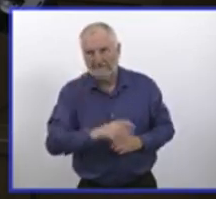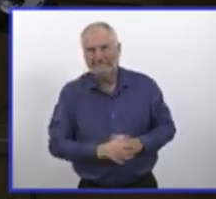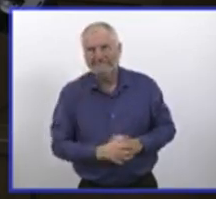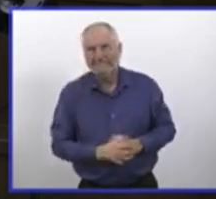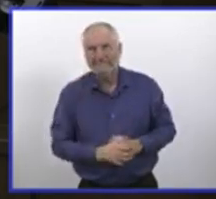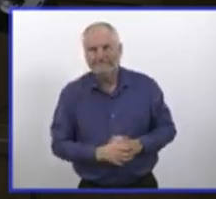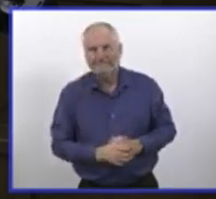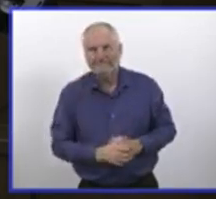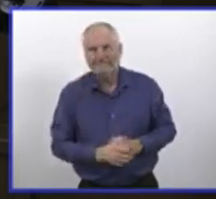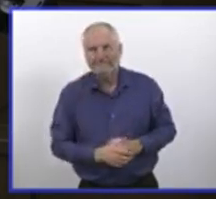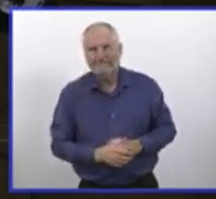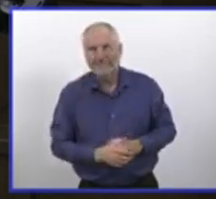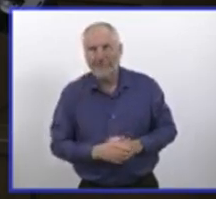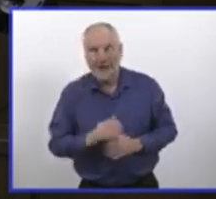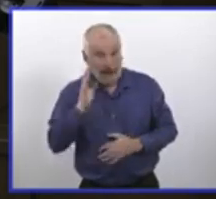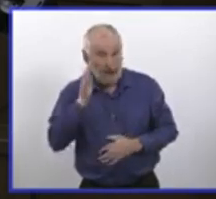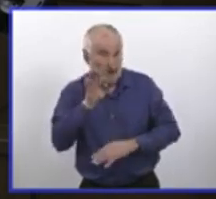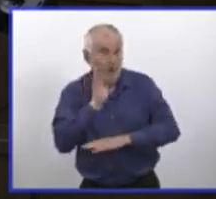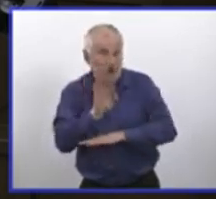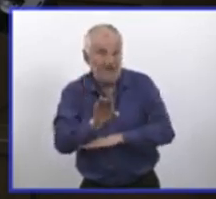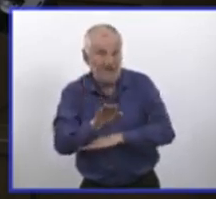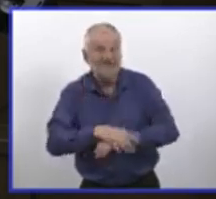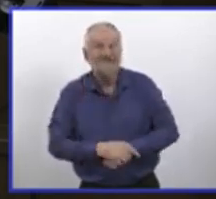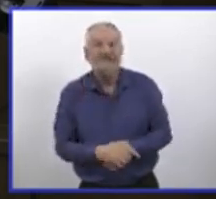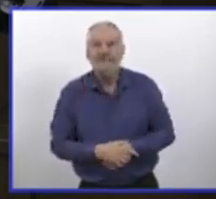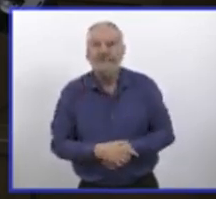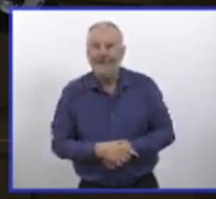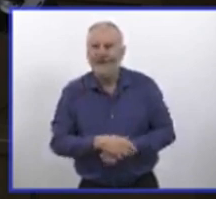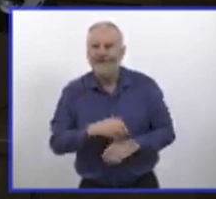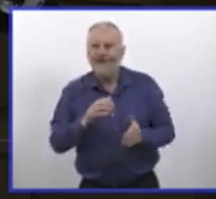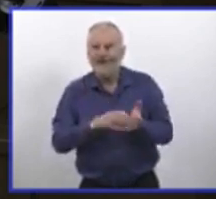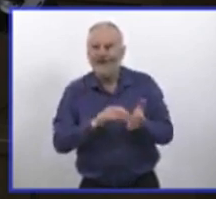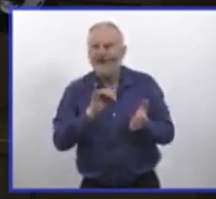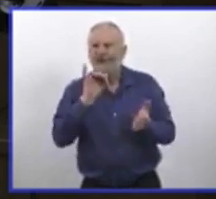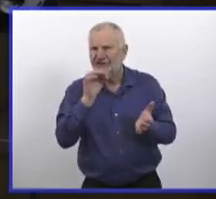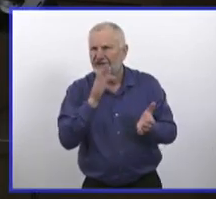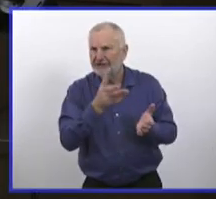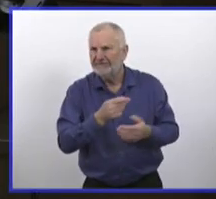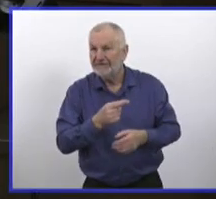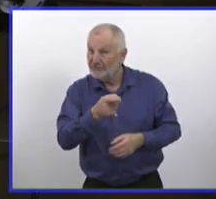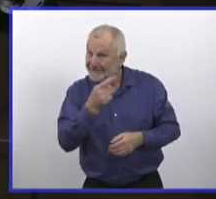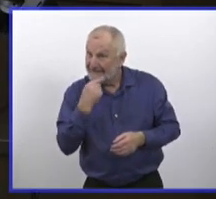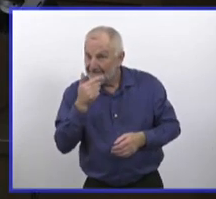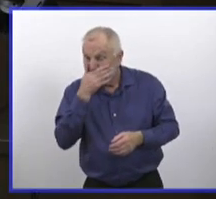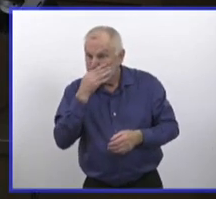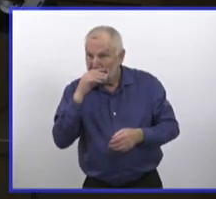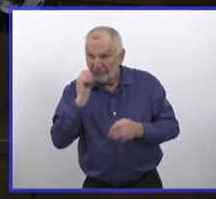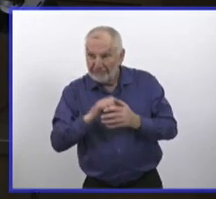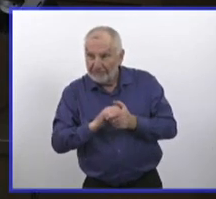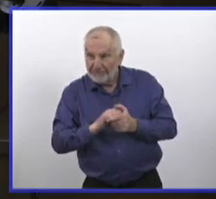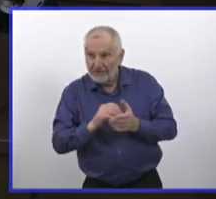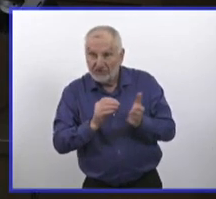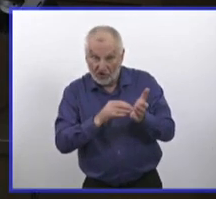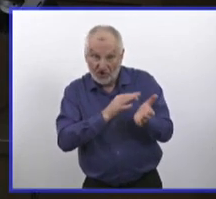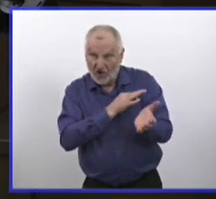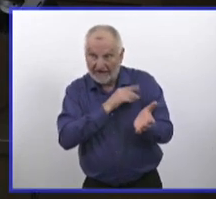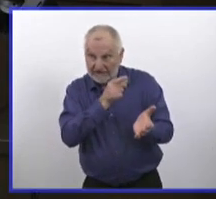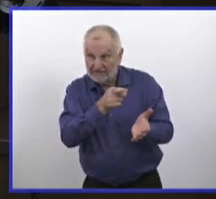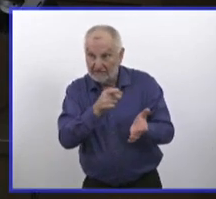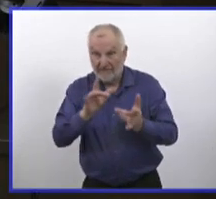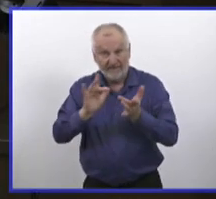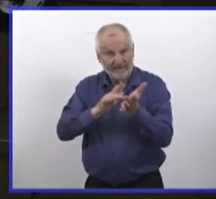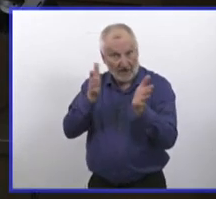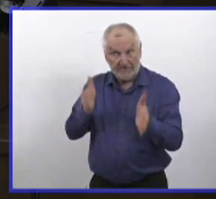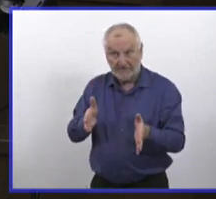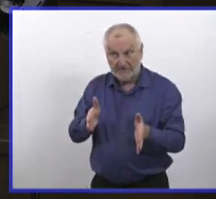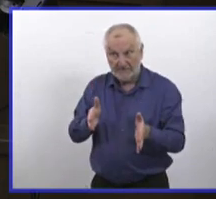Hi, and good afternoon. Dr. Reimer, you were talking about inconsistencies in how pharmacists and doctors might administer